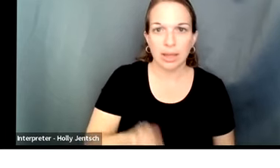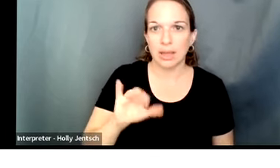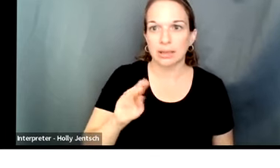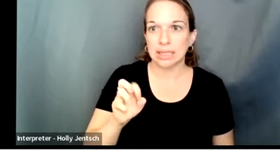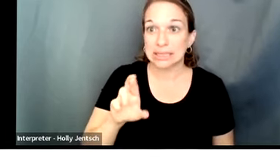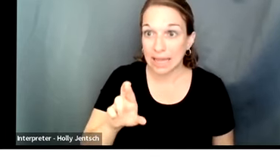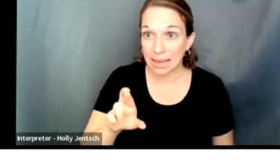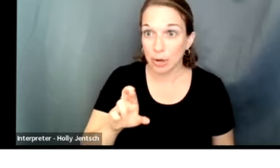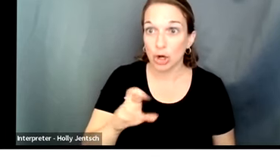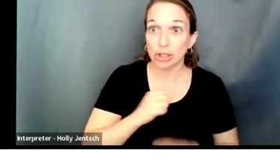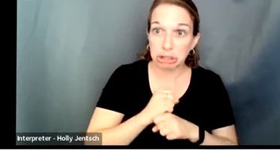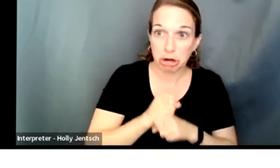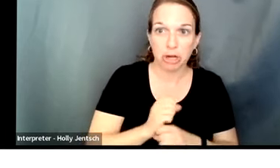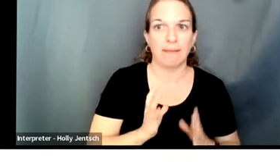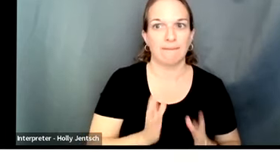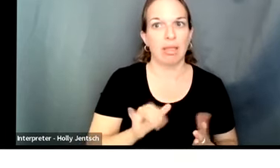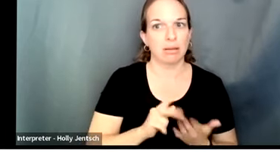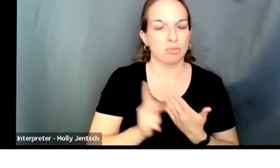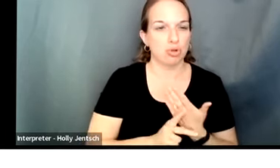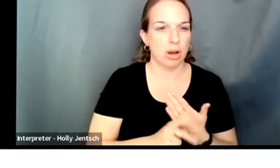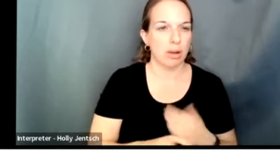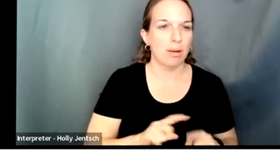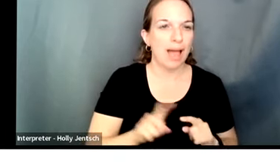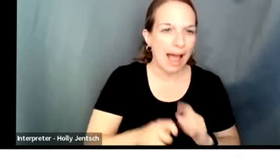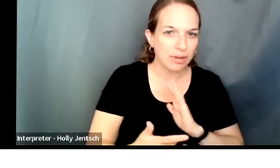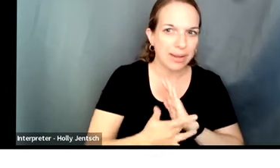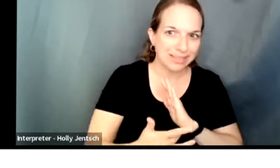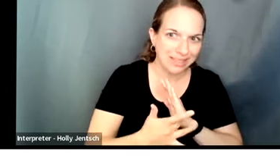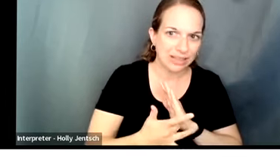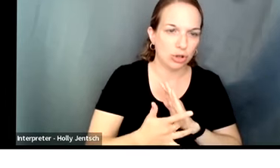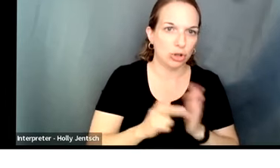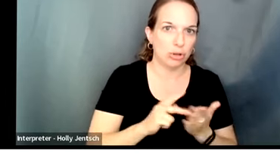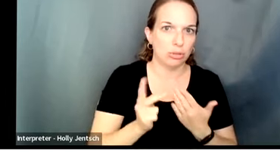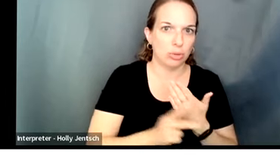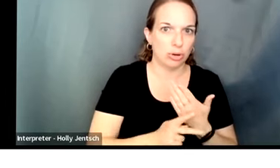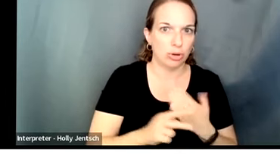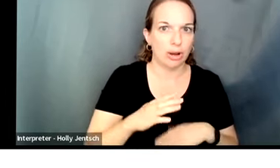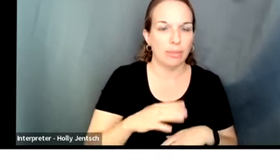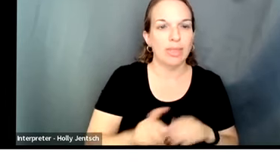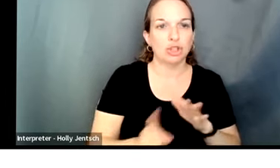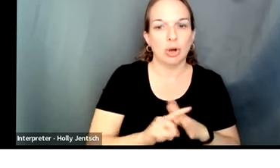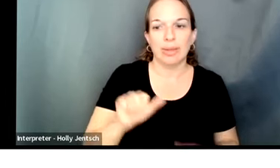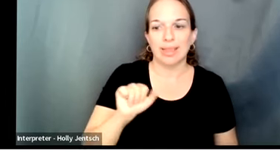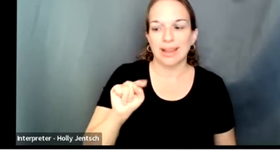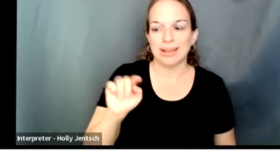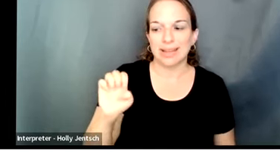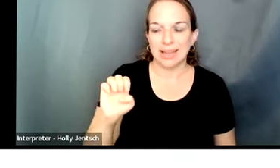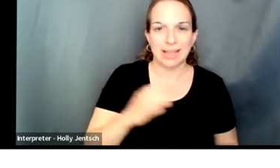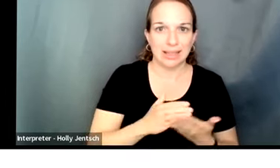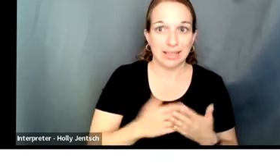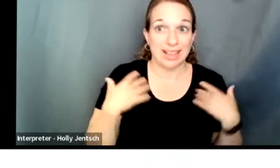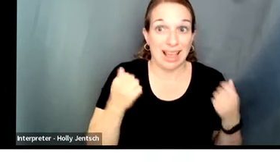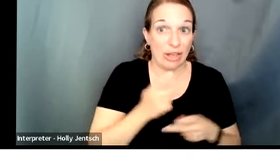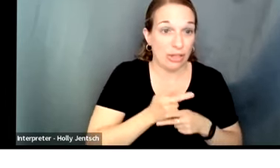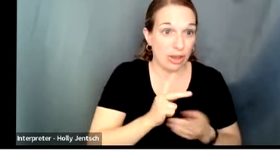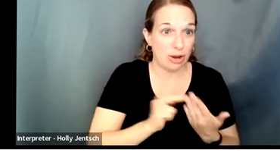those would be the programs. They must be technical programs that are on the ATE list. So unfortunately, healthcare programs are not